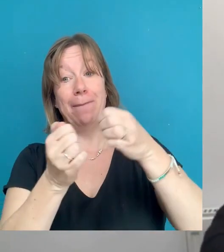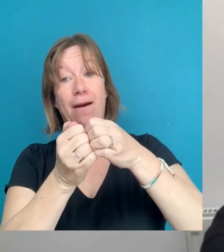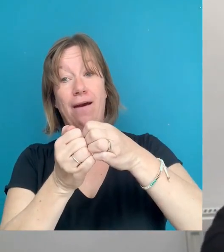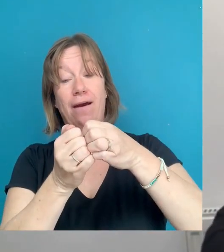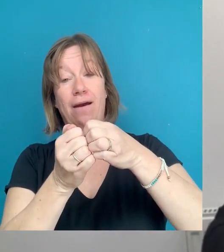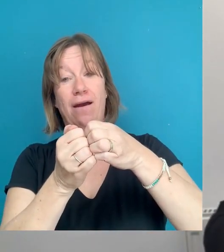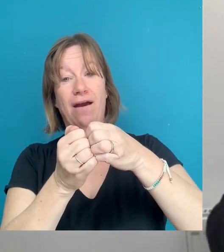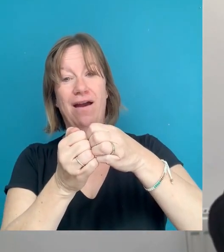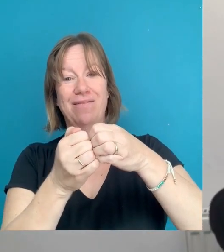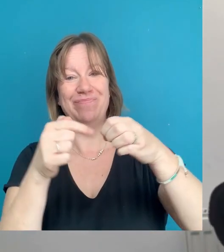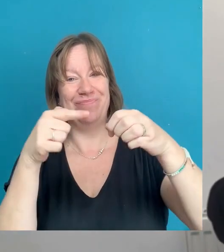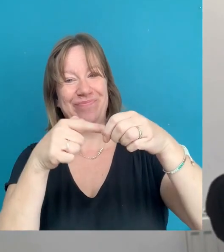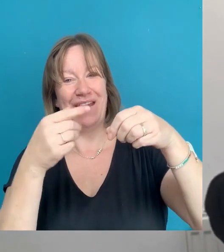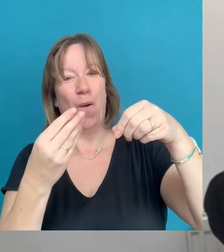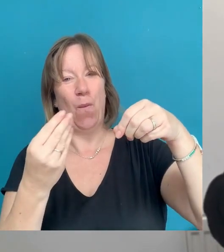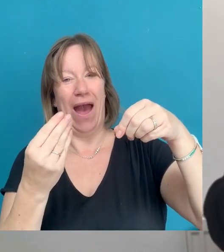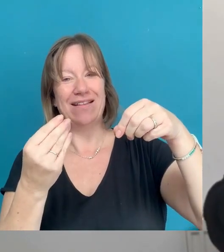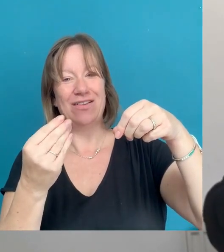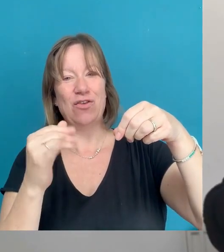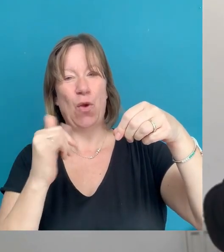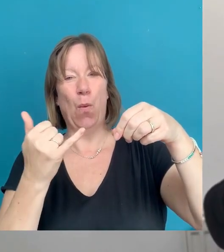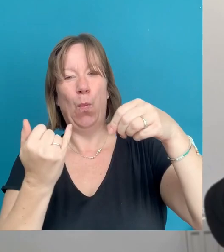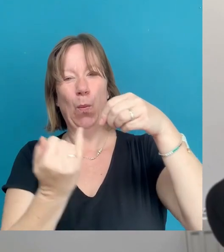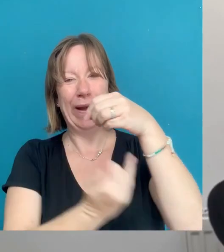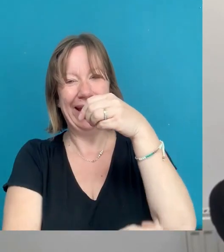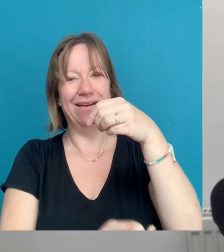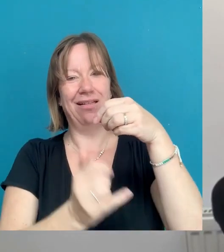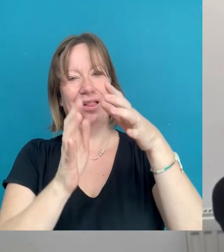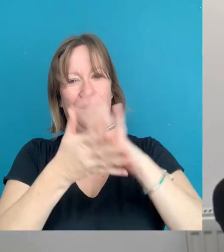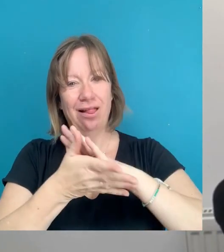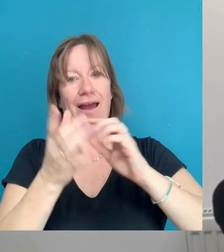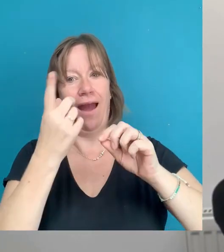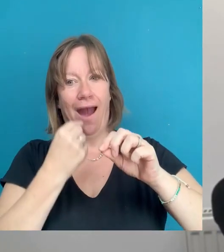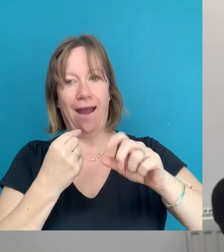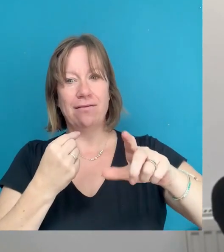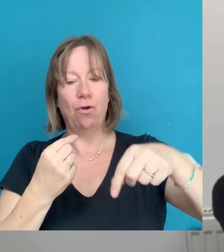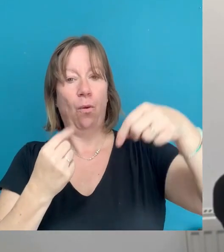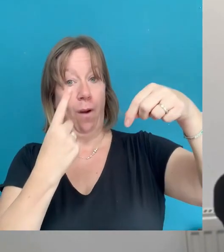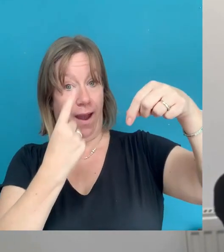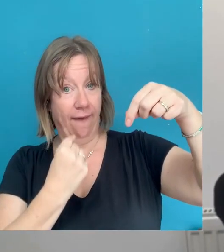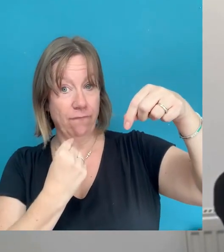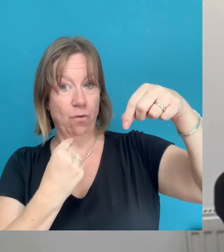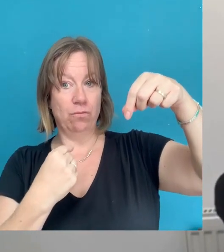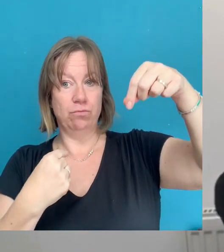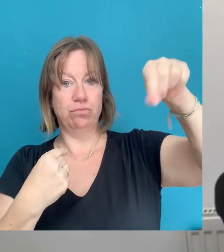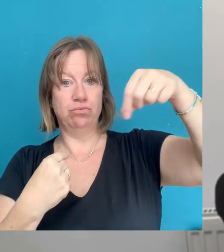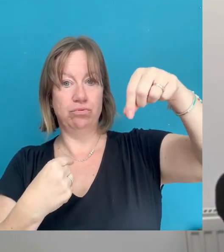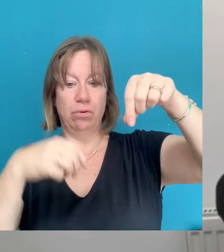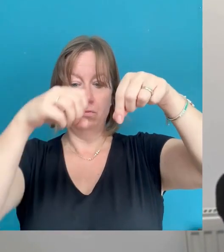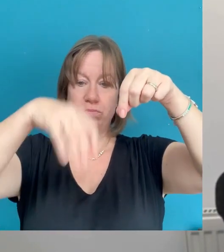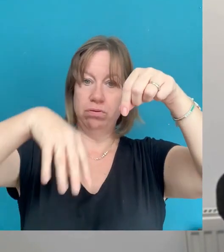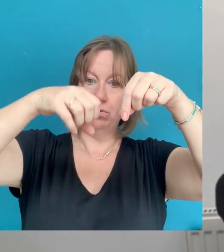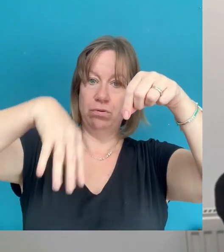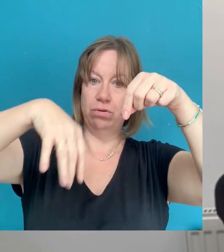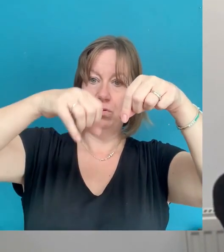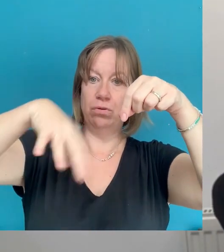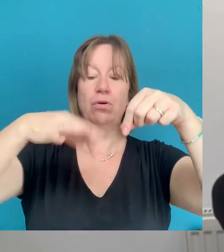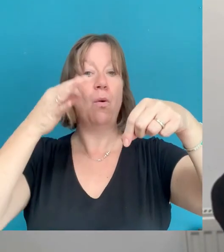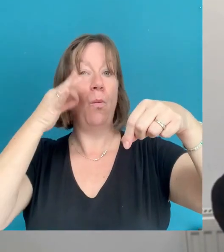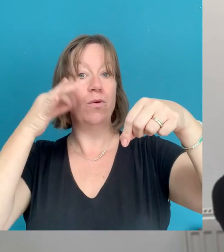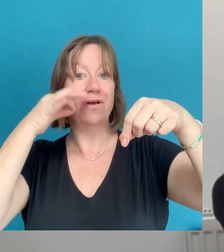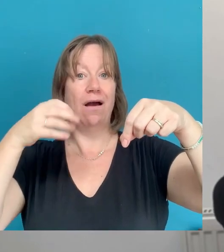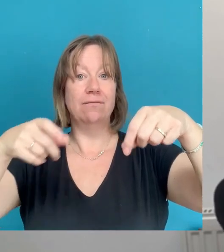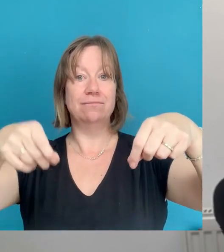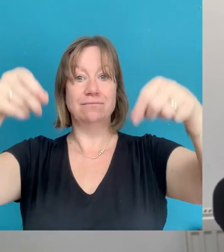Then get your paper. Now paper when it's wet is more fragile. So you just want to pick up by one corner and let all the excess